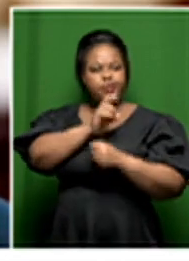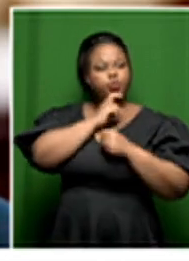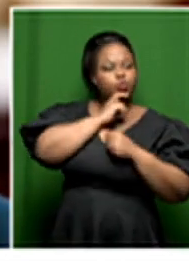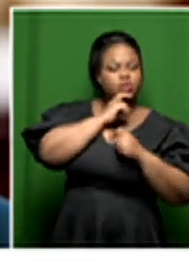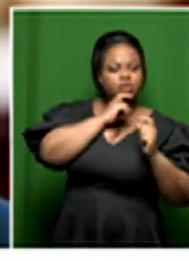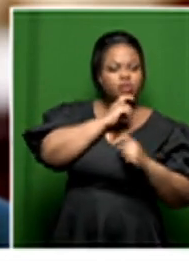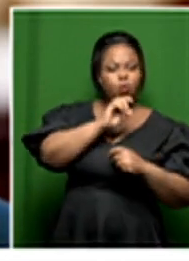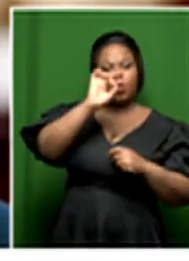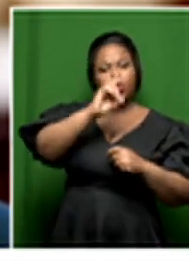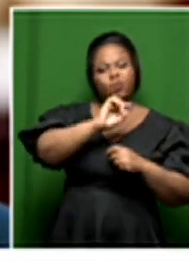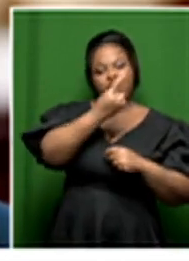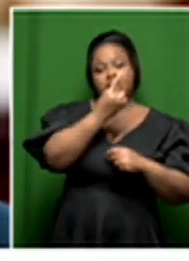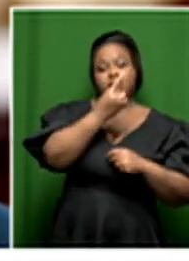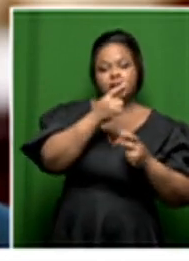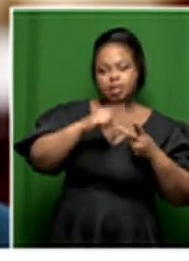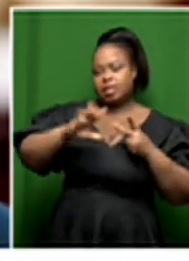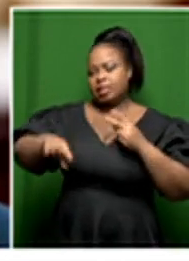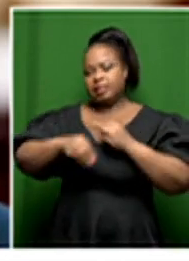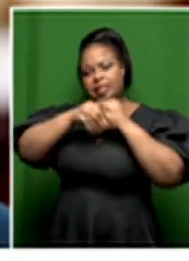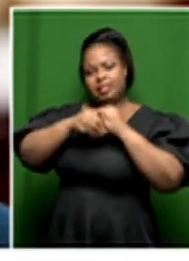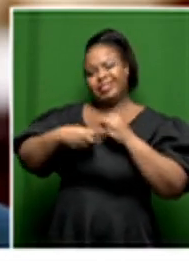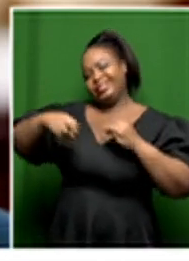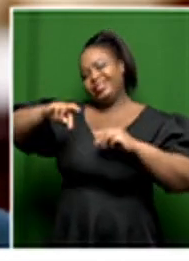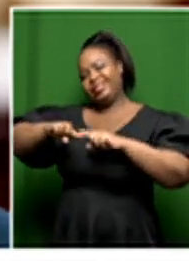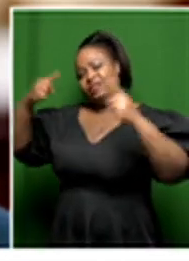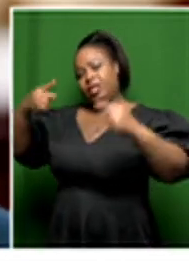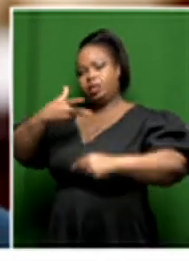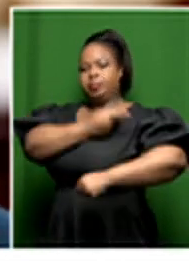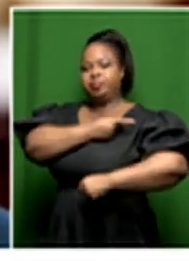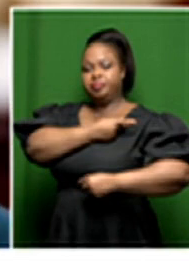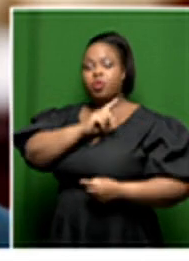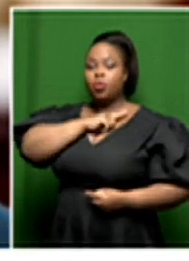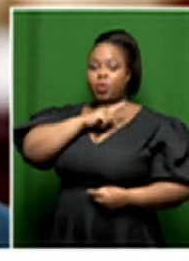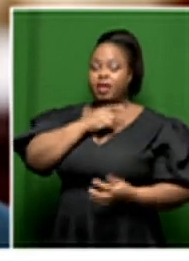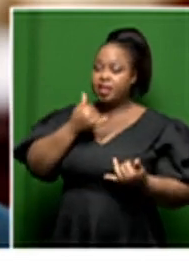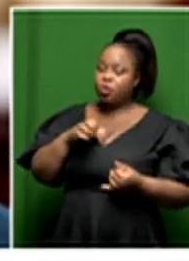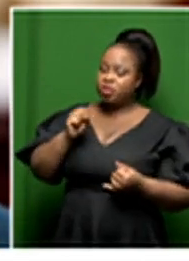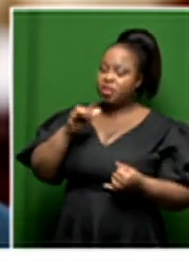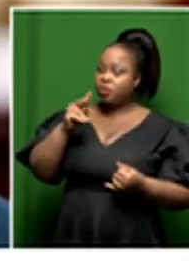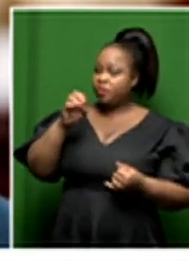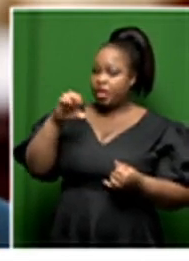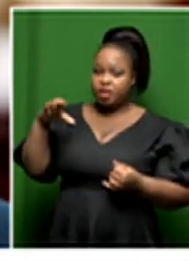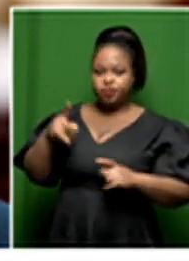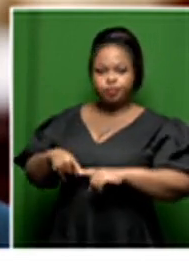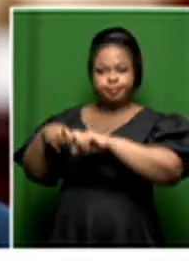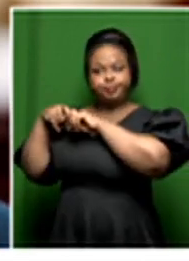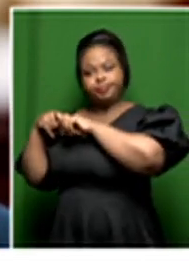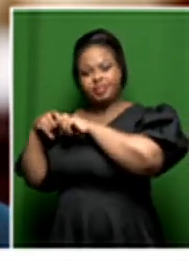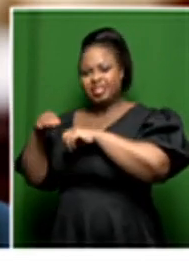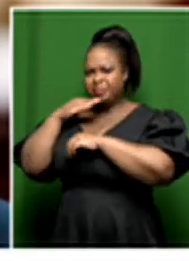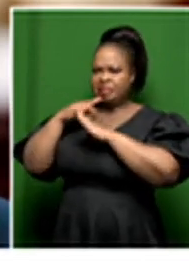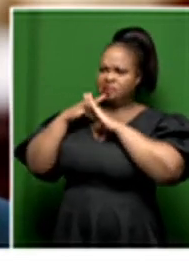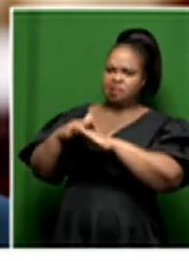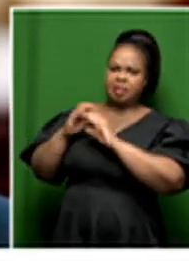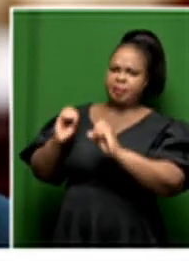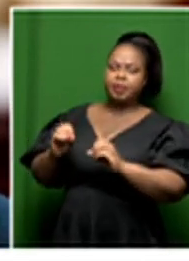the stopping of Sinovac in no way reflects on the efficacy of the vaccine itself. It